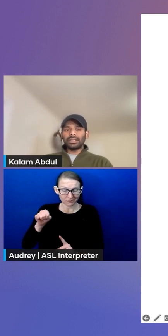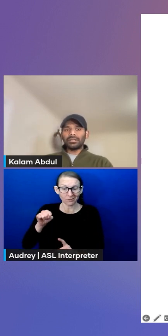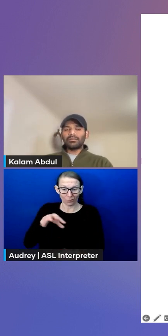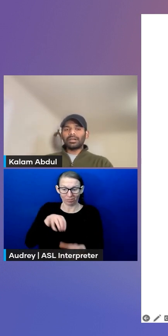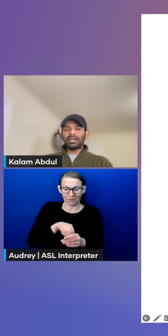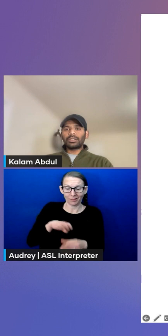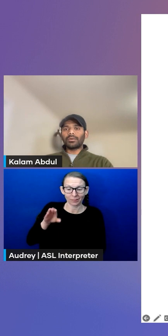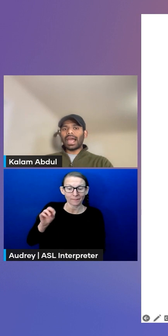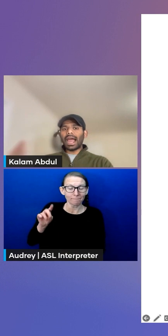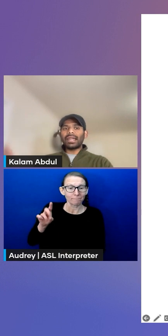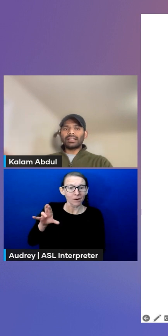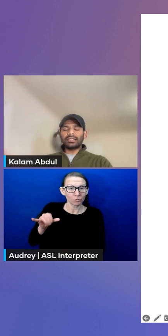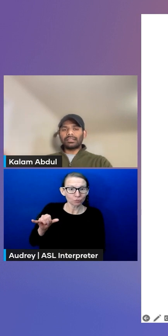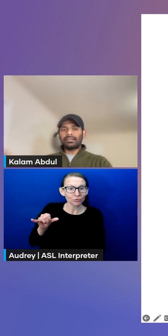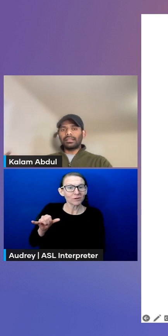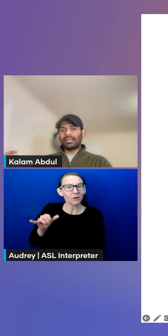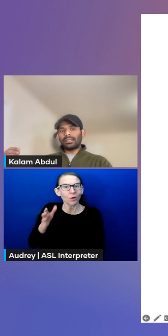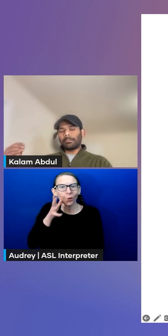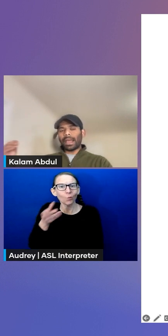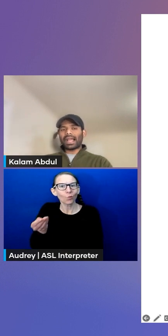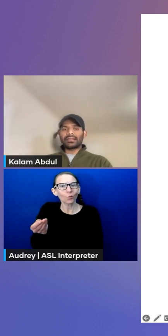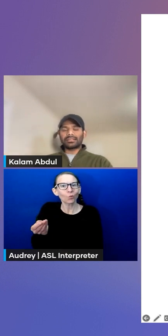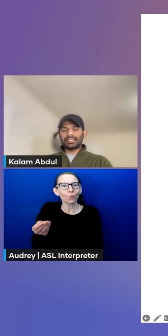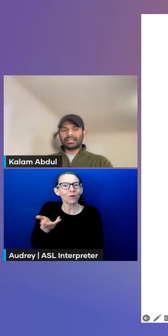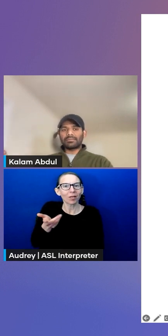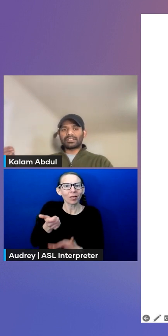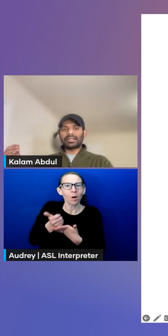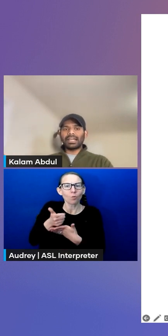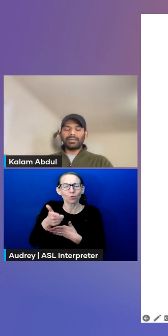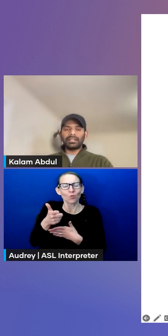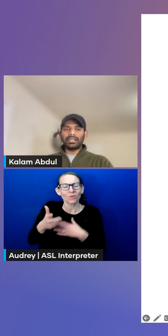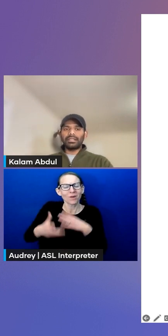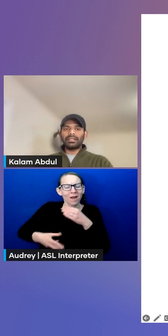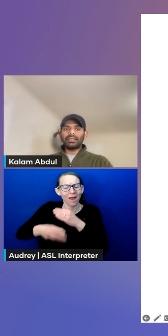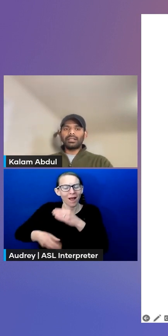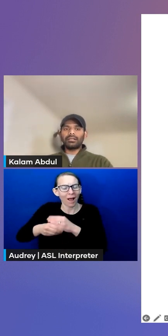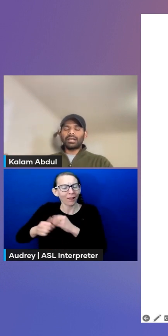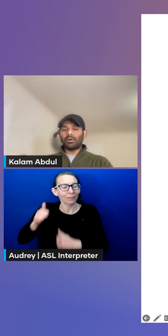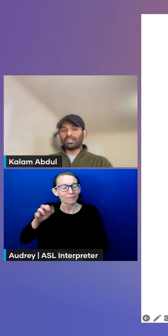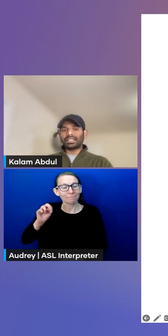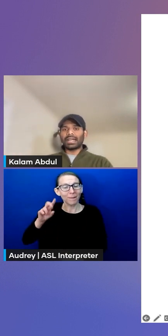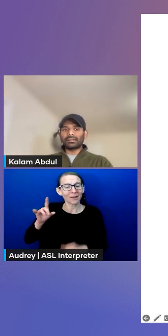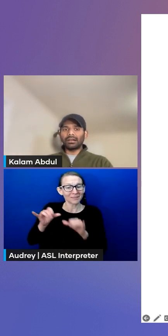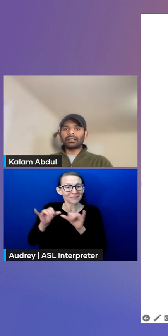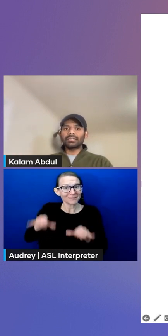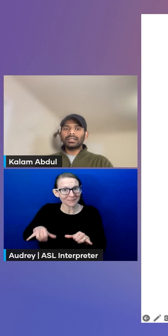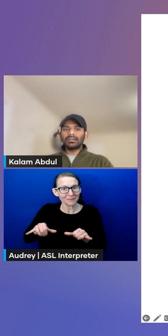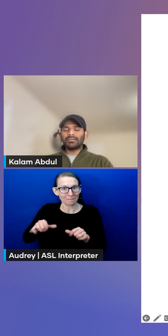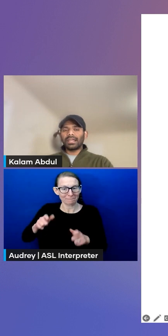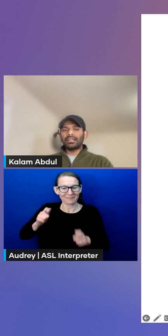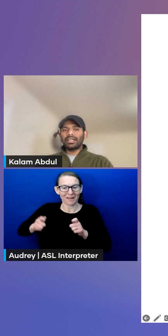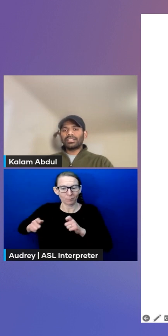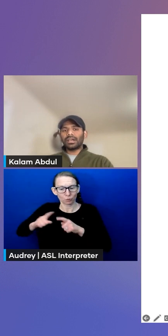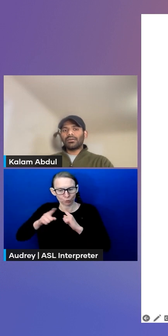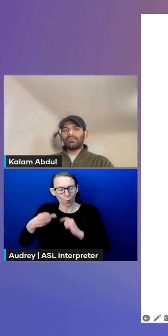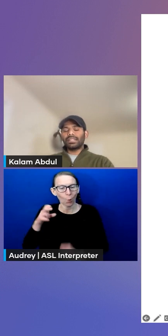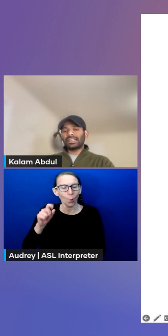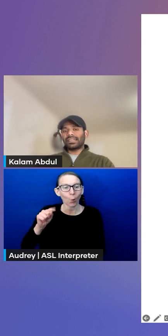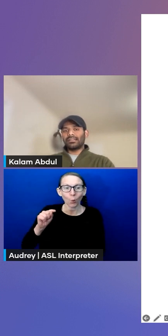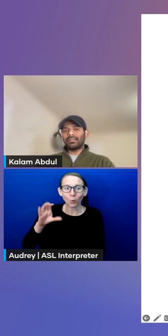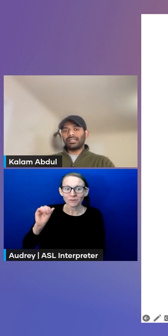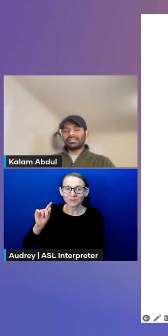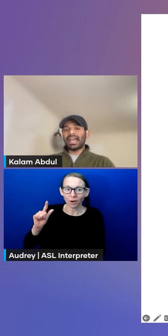helps you to add the backend systems dynamically to the host catalog, right?